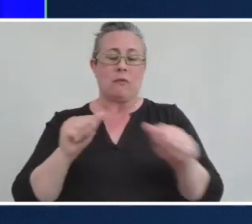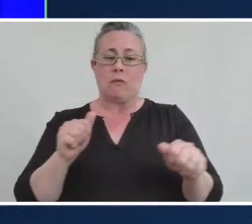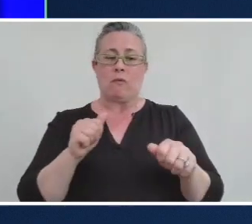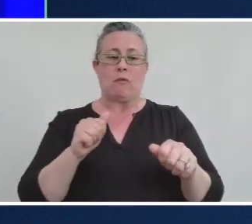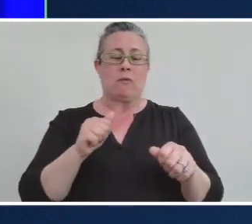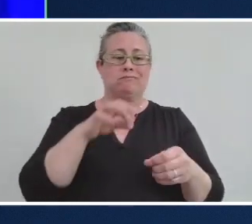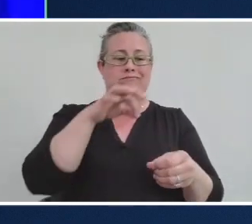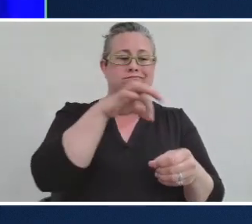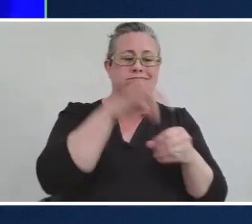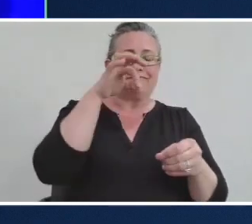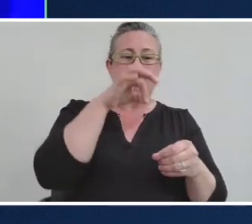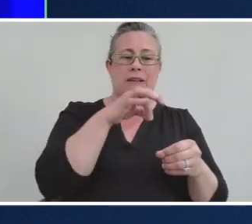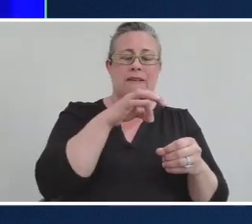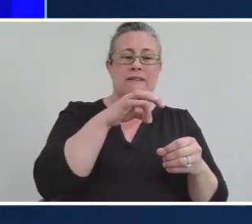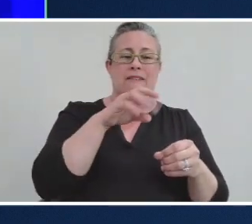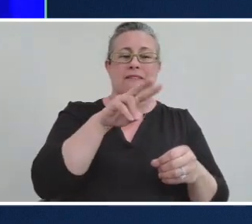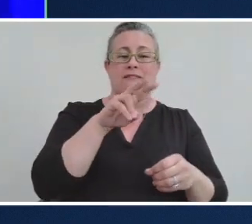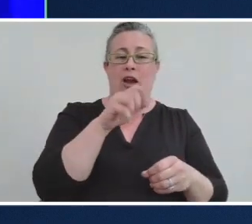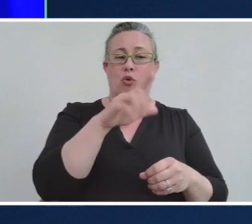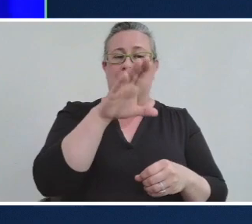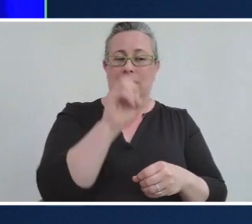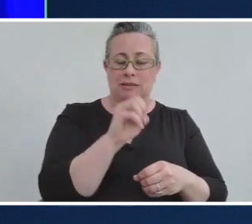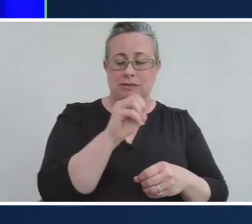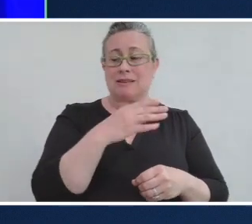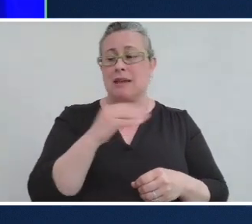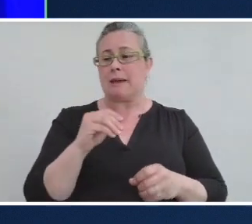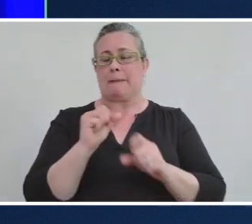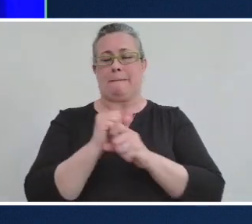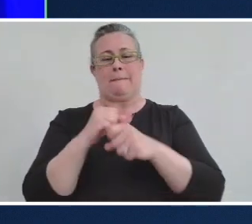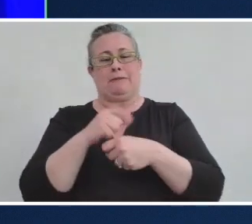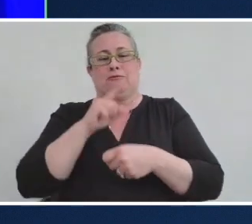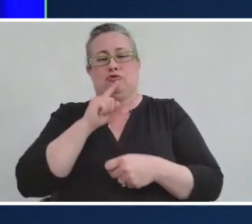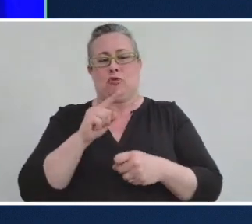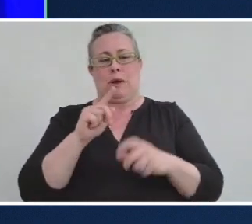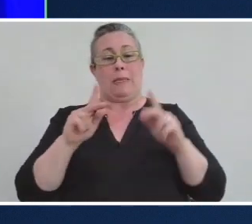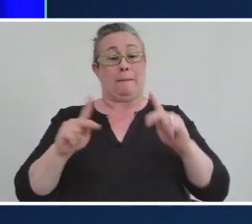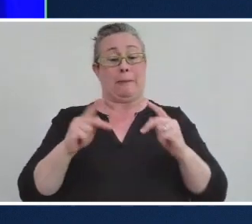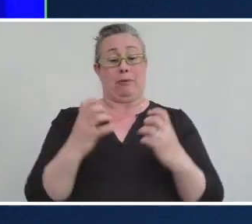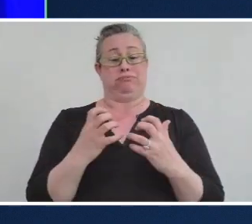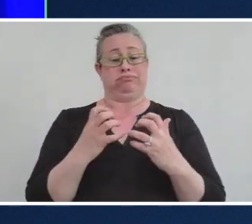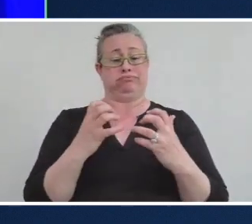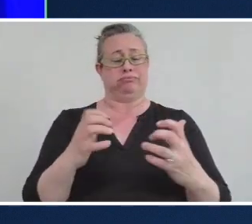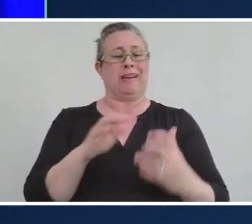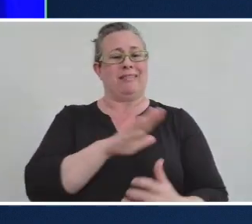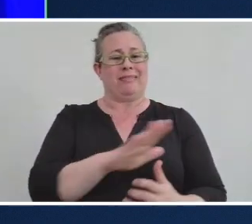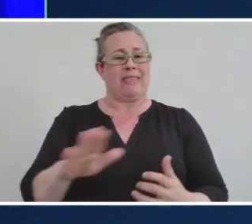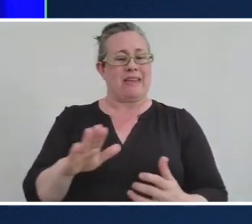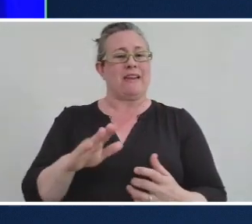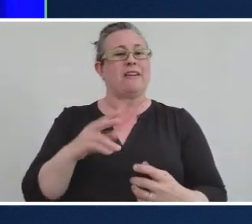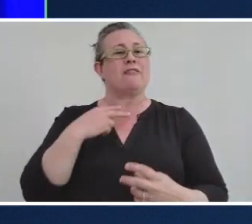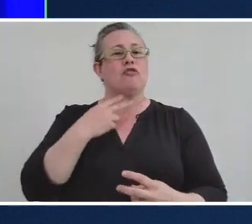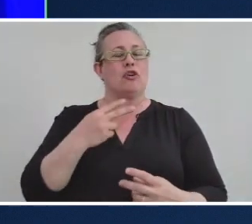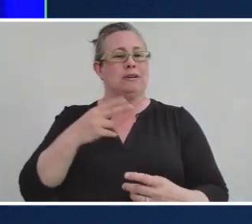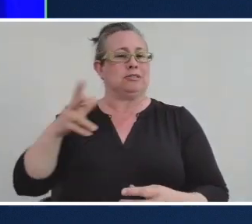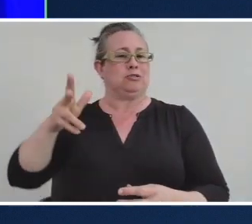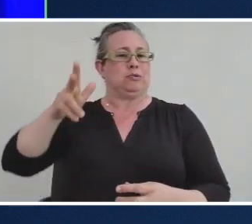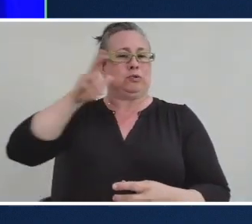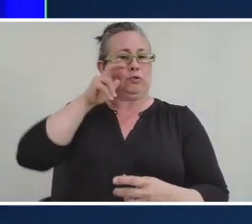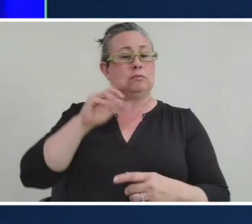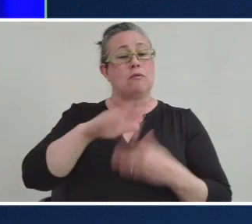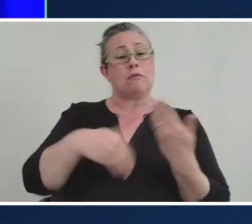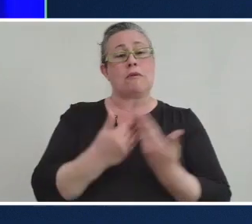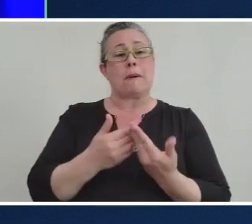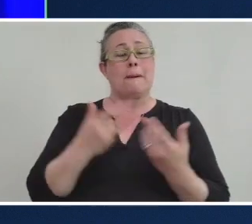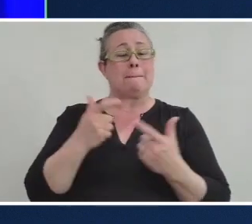makes sure that the people's voice is heard. So we're all big supporters of the Bureau